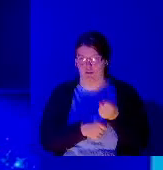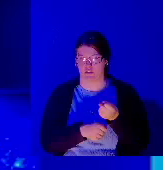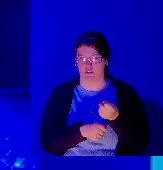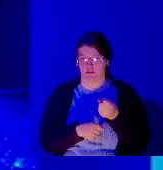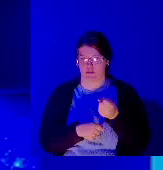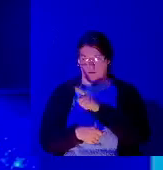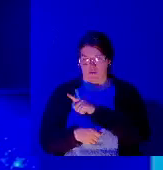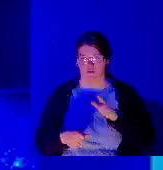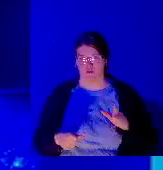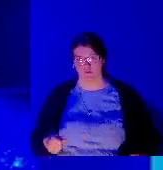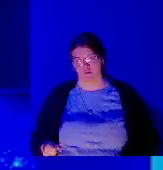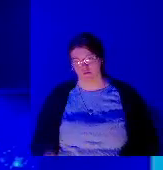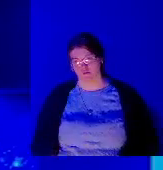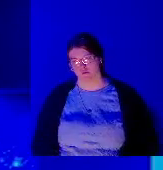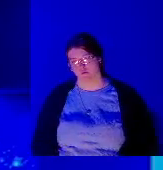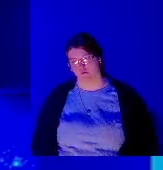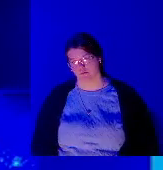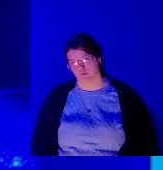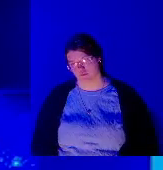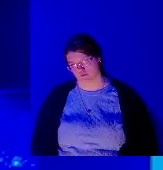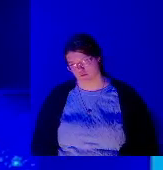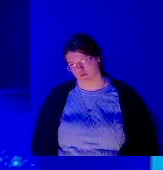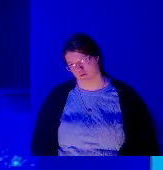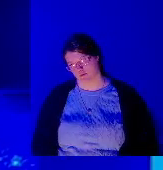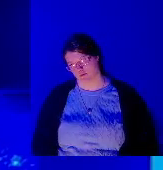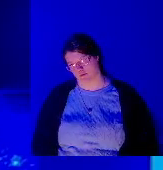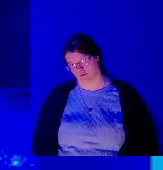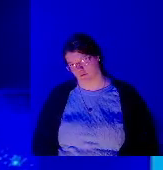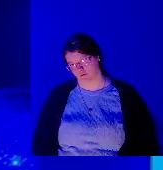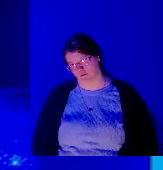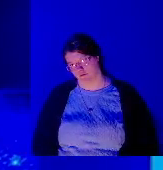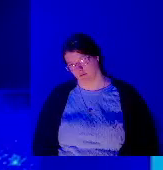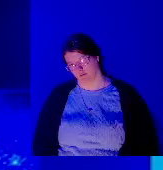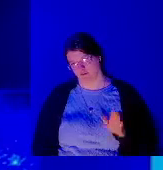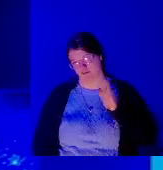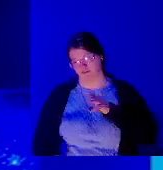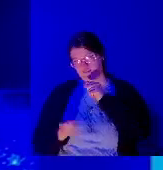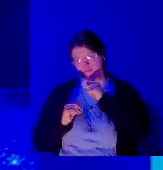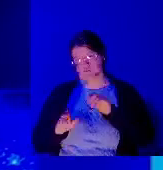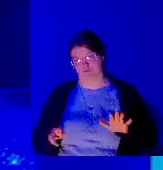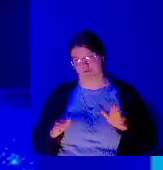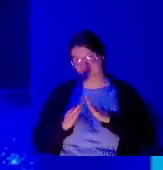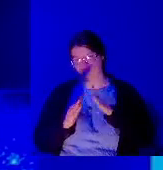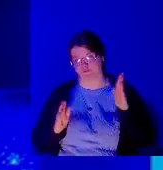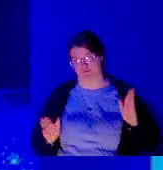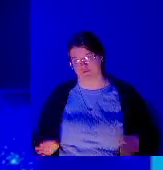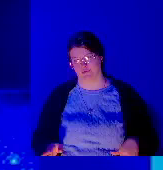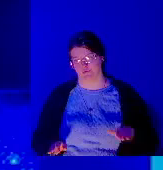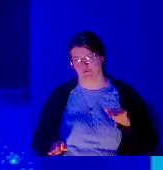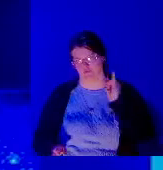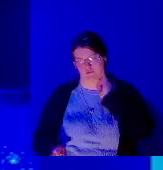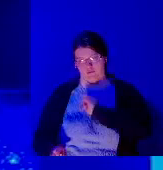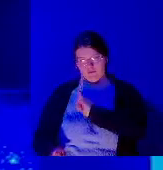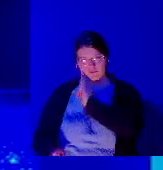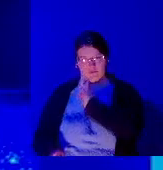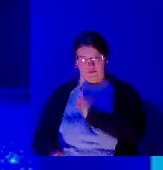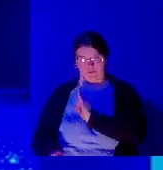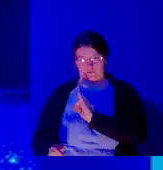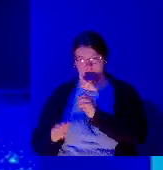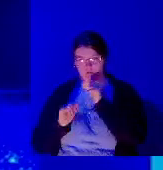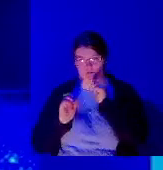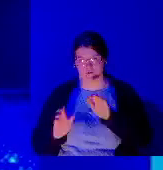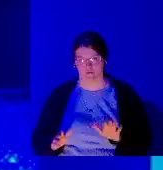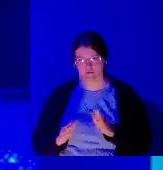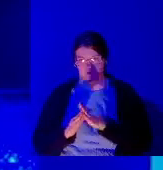and he will bless us. He will bless the house of Israel. He will bless the house of Aaron. He will bless them that fear the Lord,